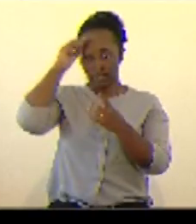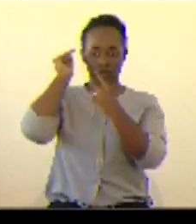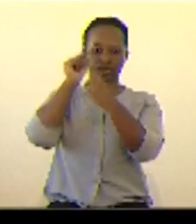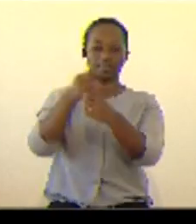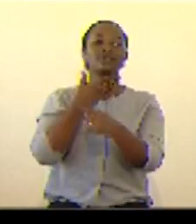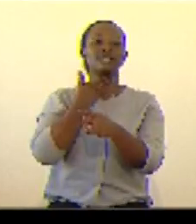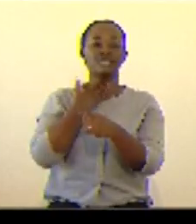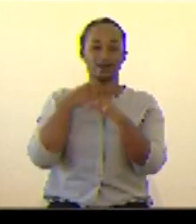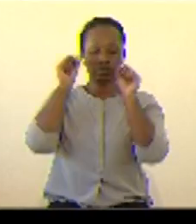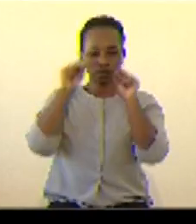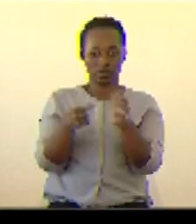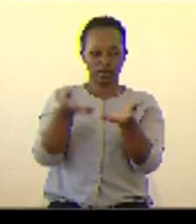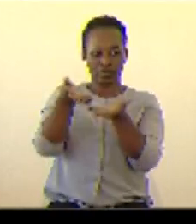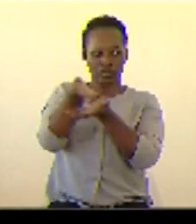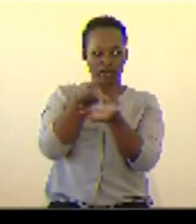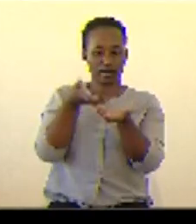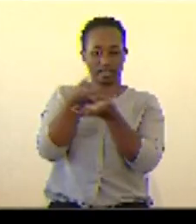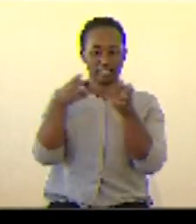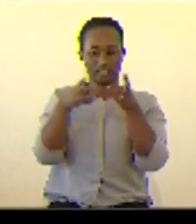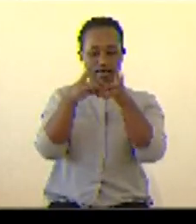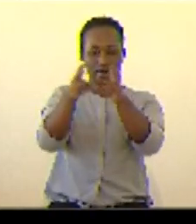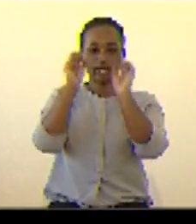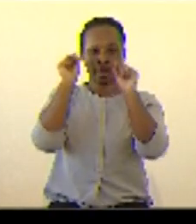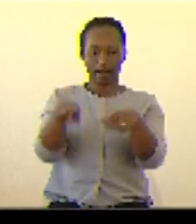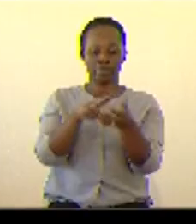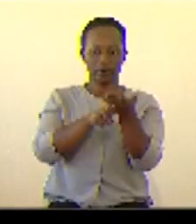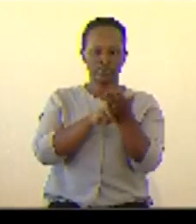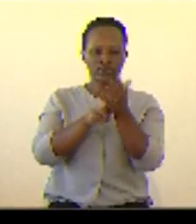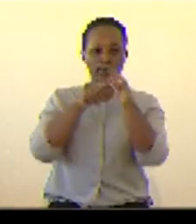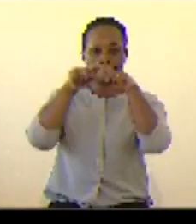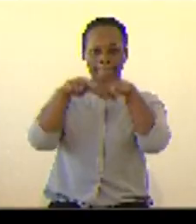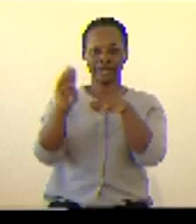the growth strategies that can be used by the business. So